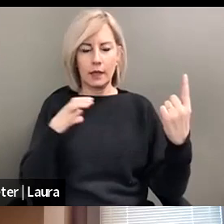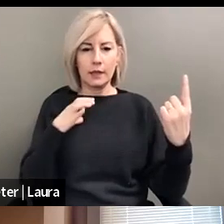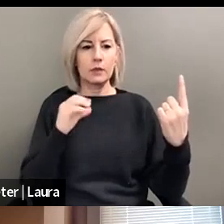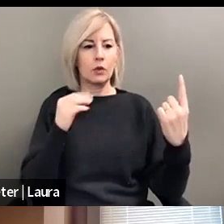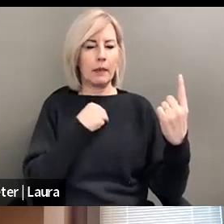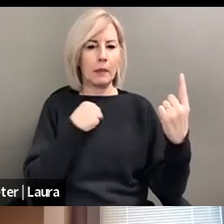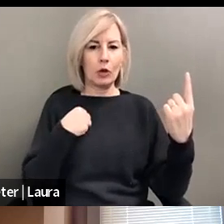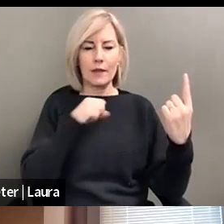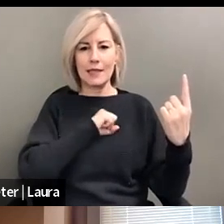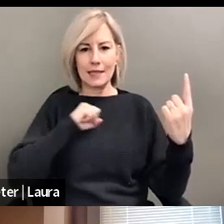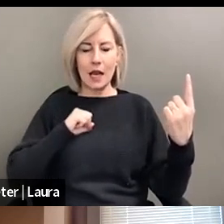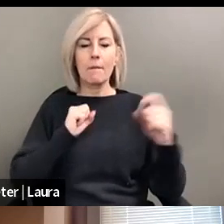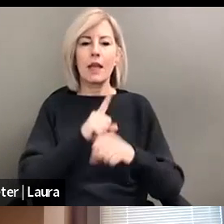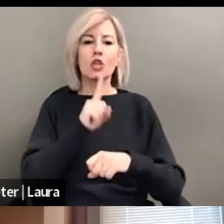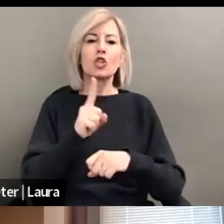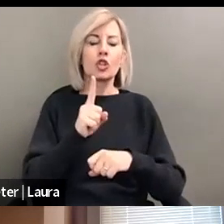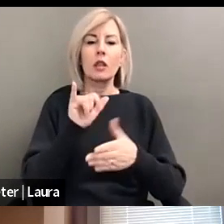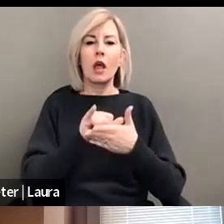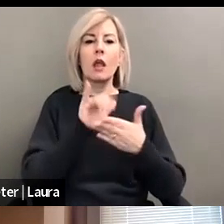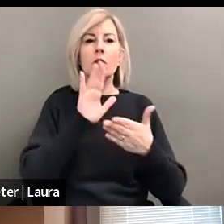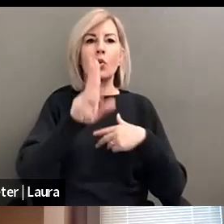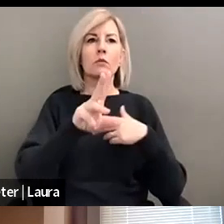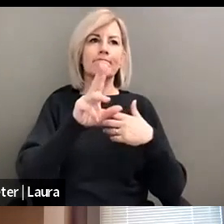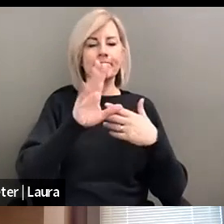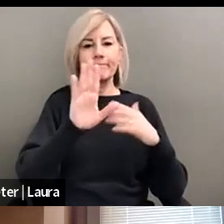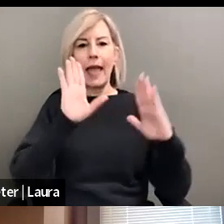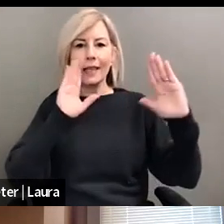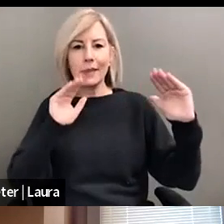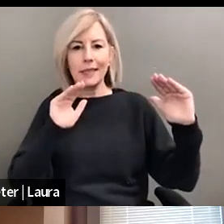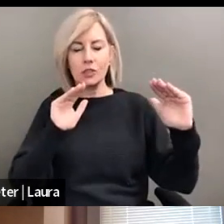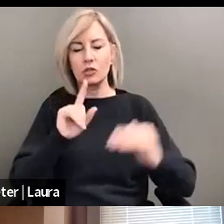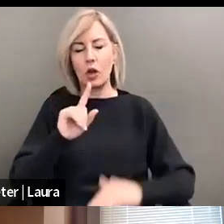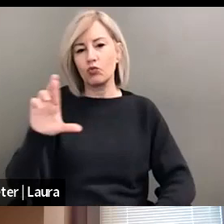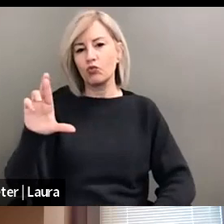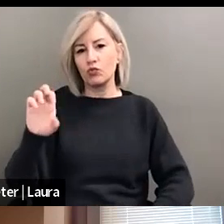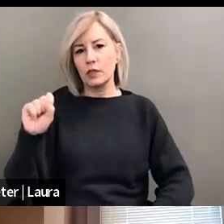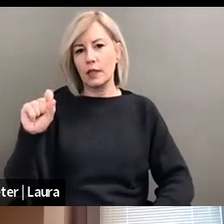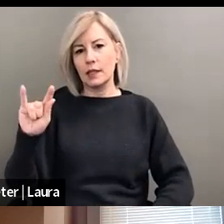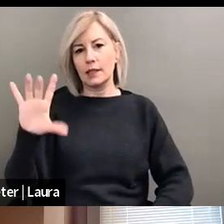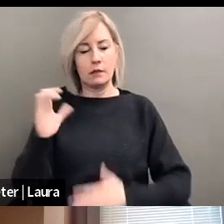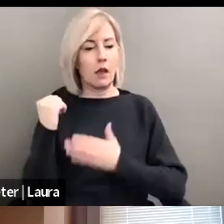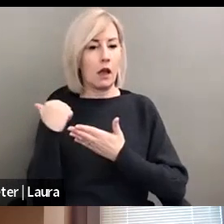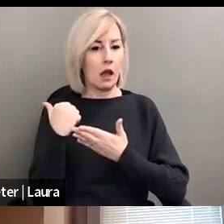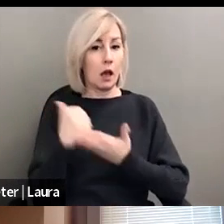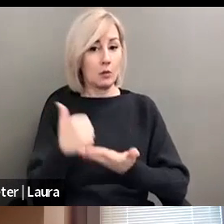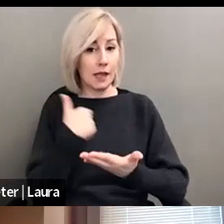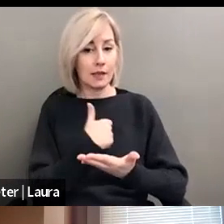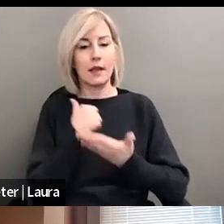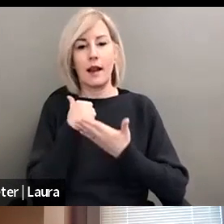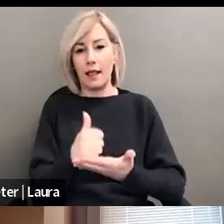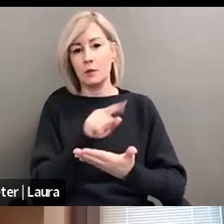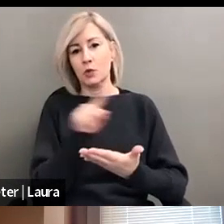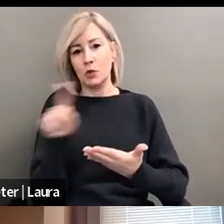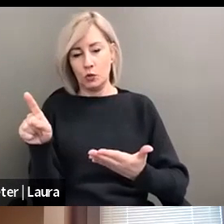of the Senate. So just making sure that those expectations are realistic helps us, and it helps you as